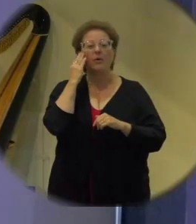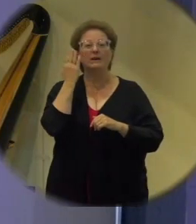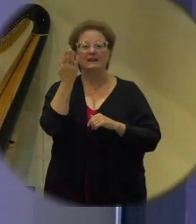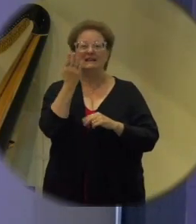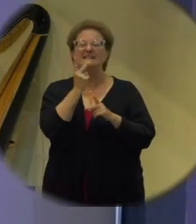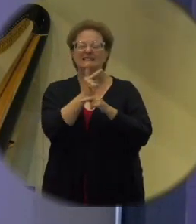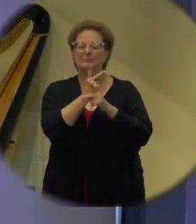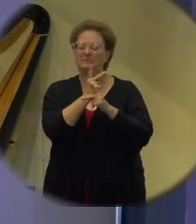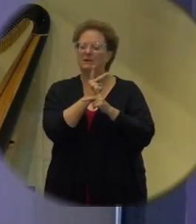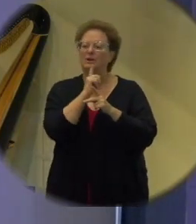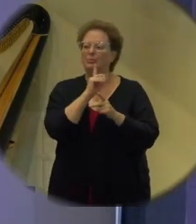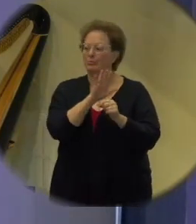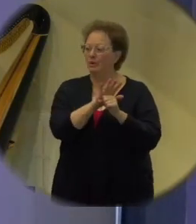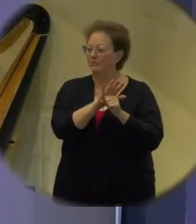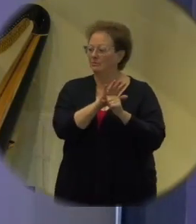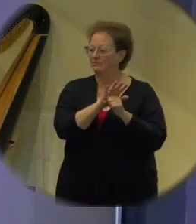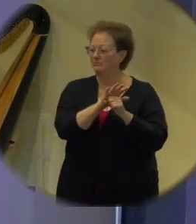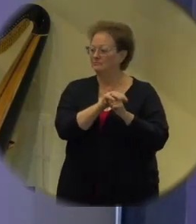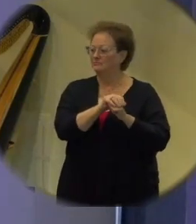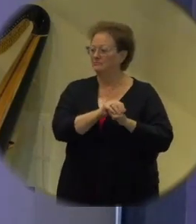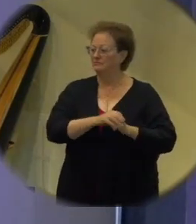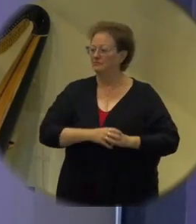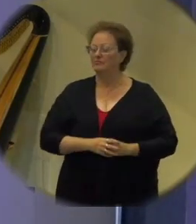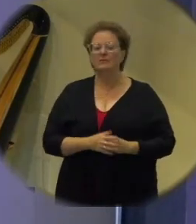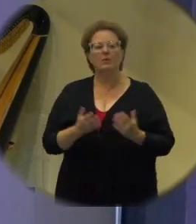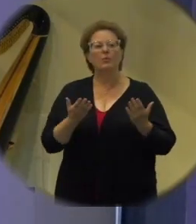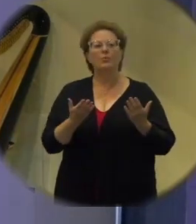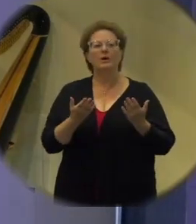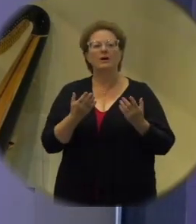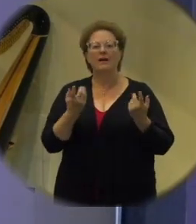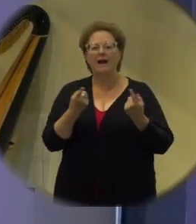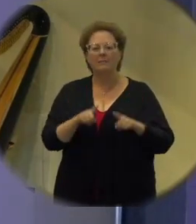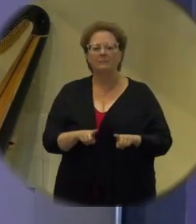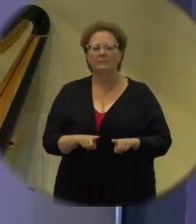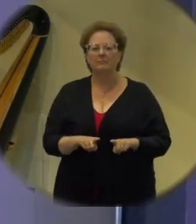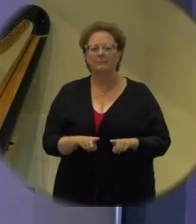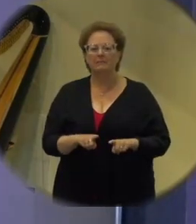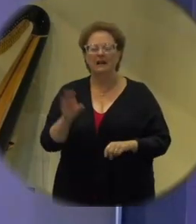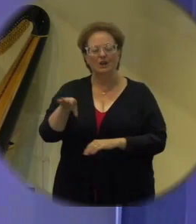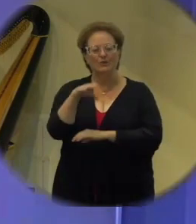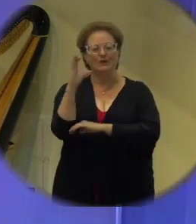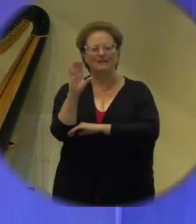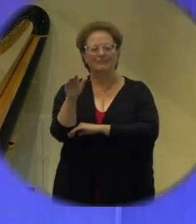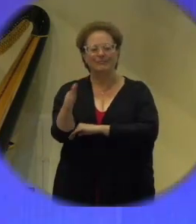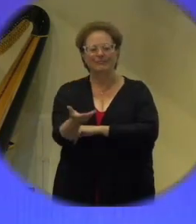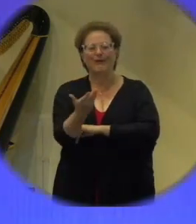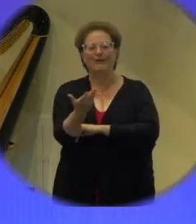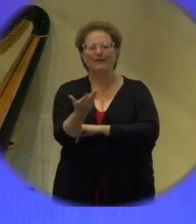keep my promises to my people. And when did it come to fruition? Christmas morning.